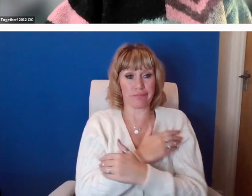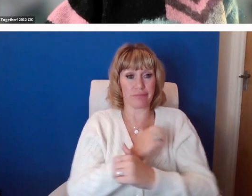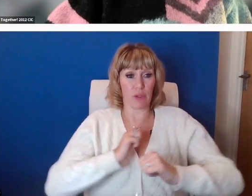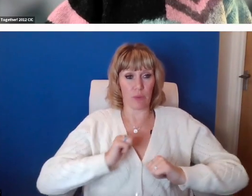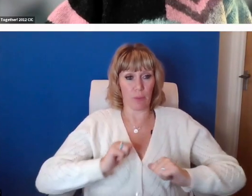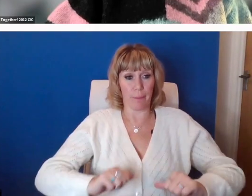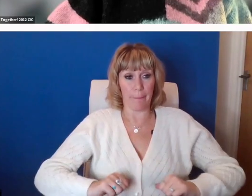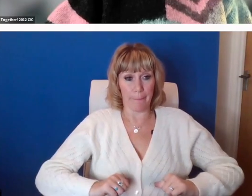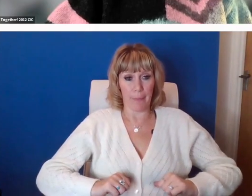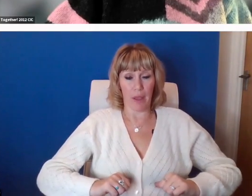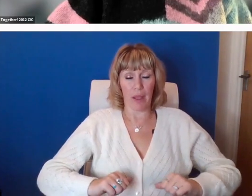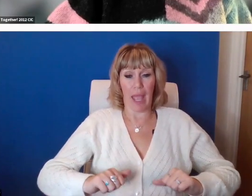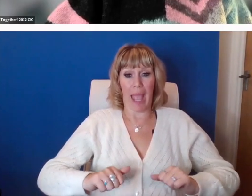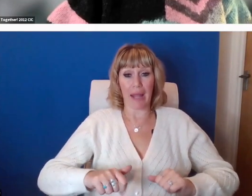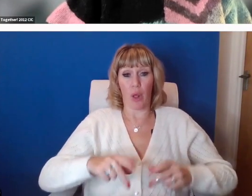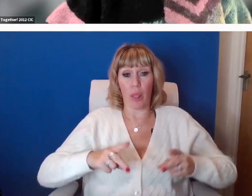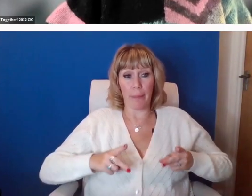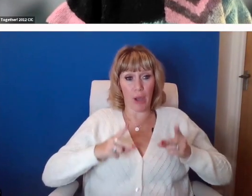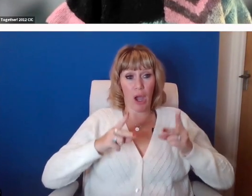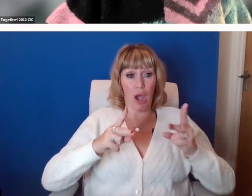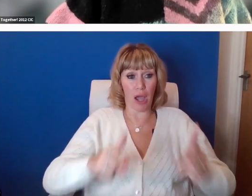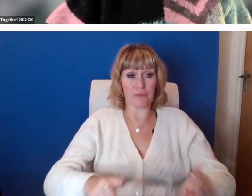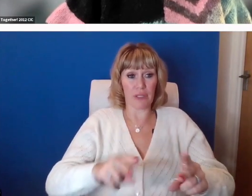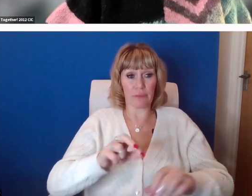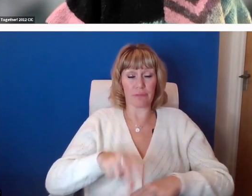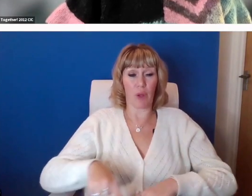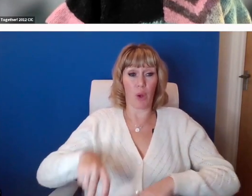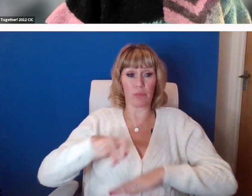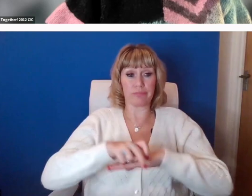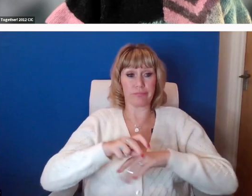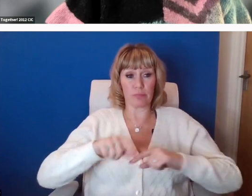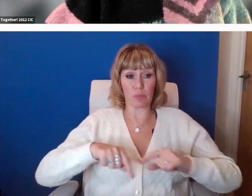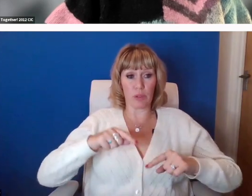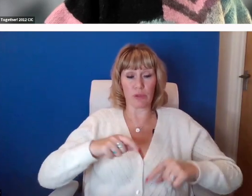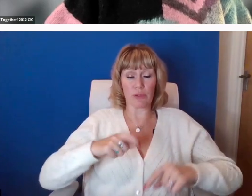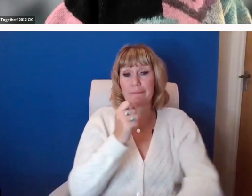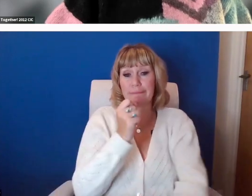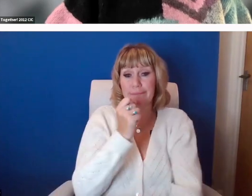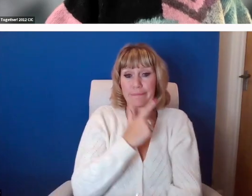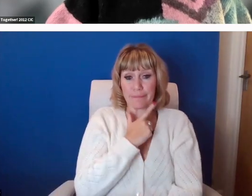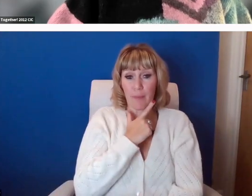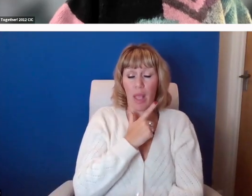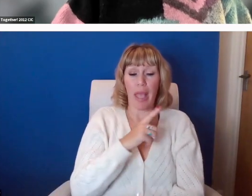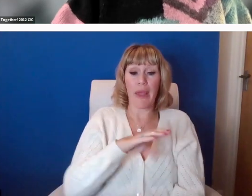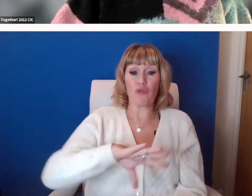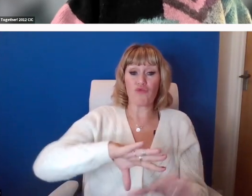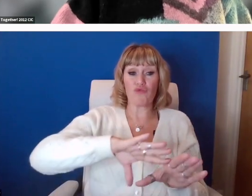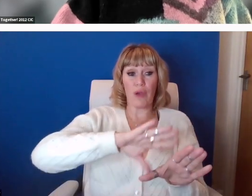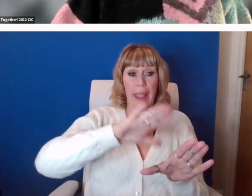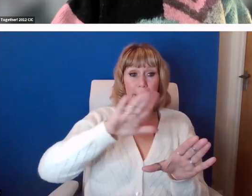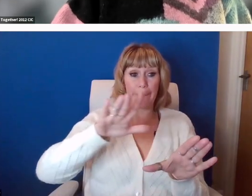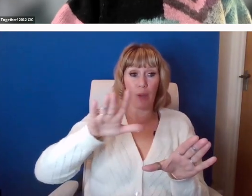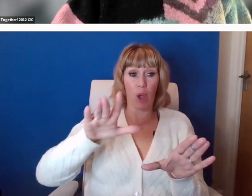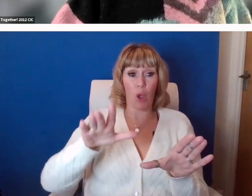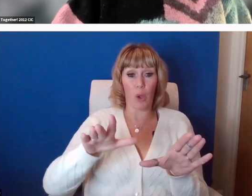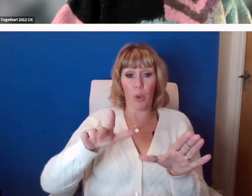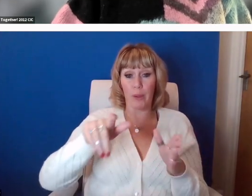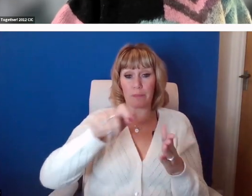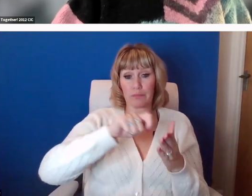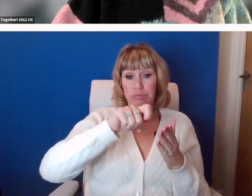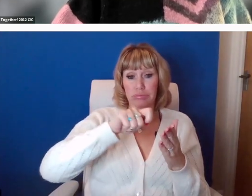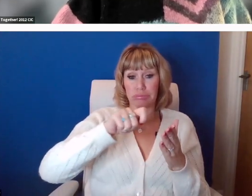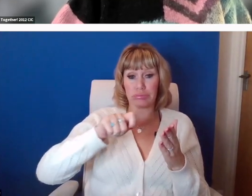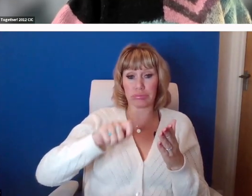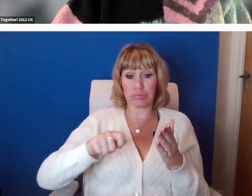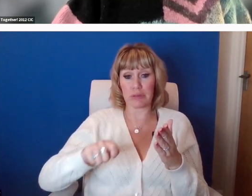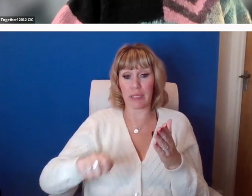On the path in front of her is a rainbow that has been drawn in chalk. I think we all know that all of us had a difficult